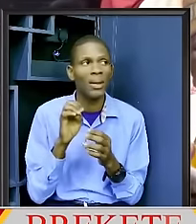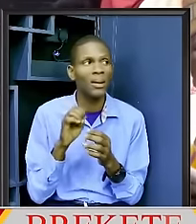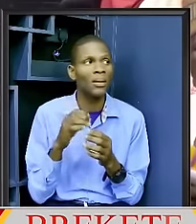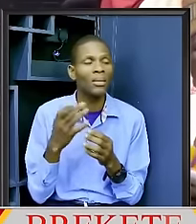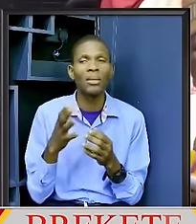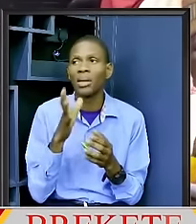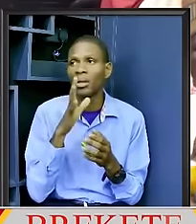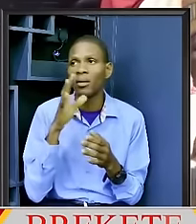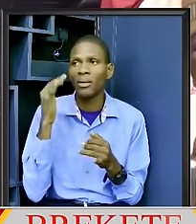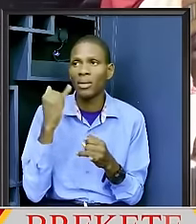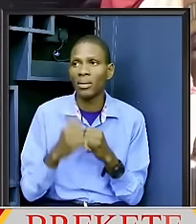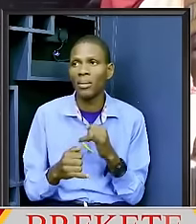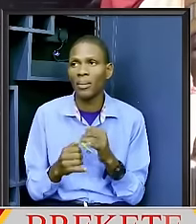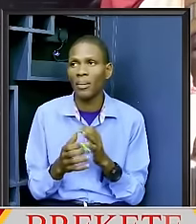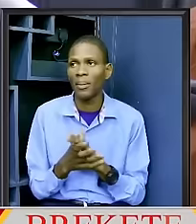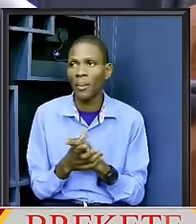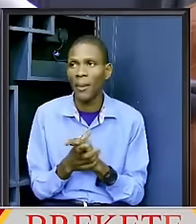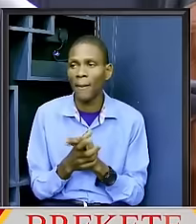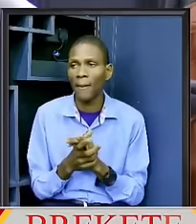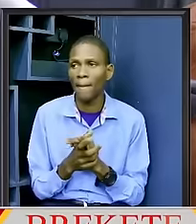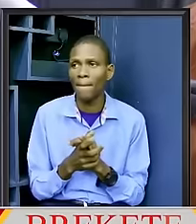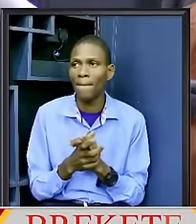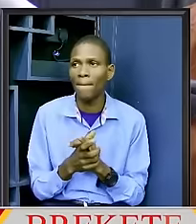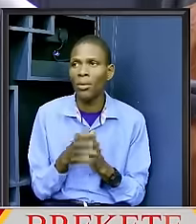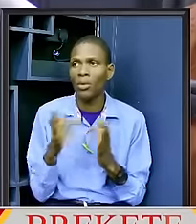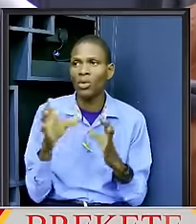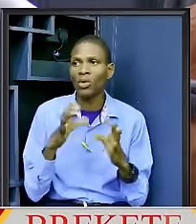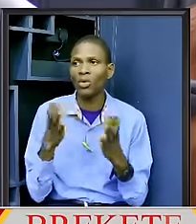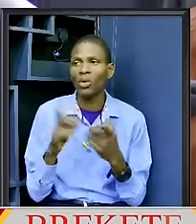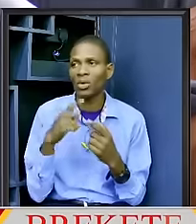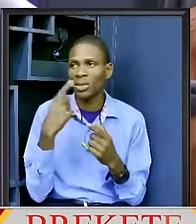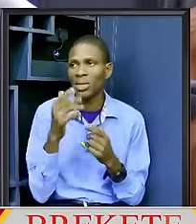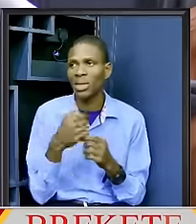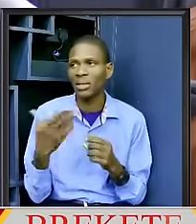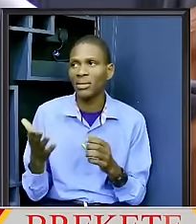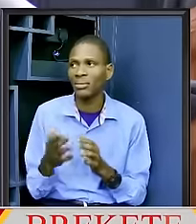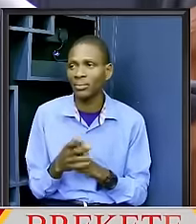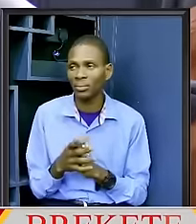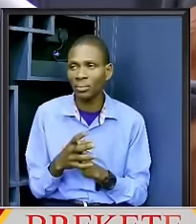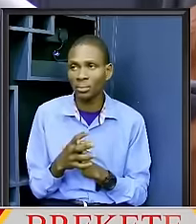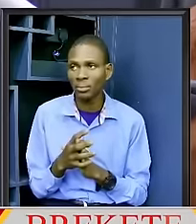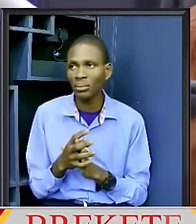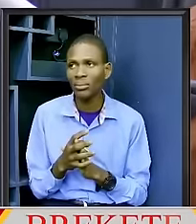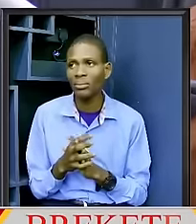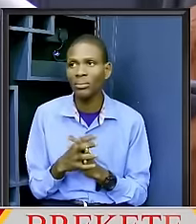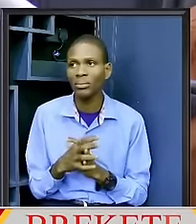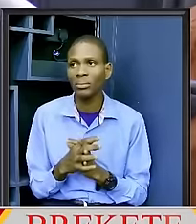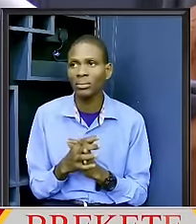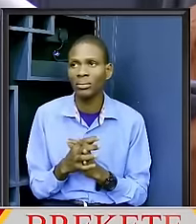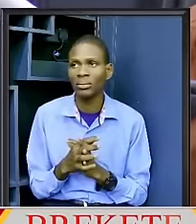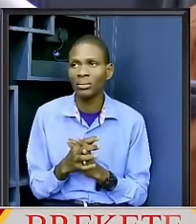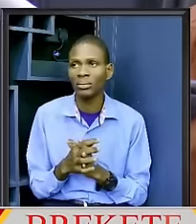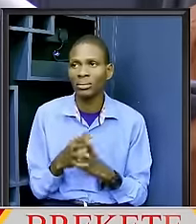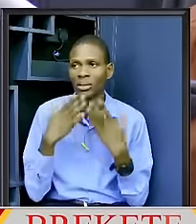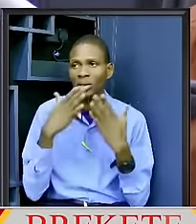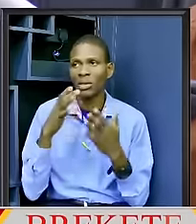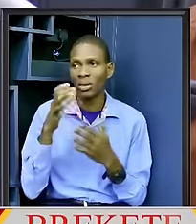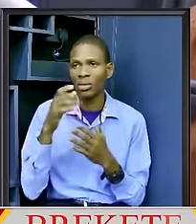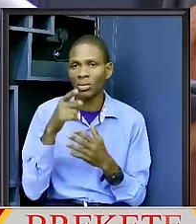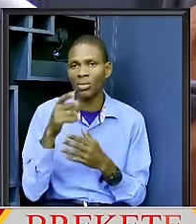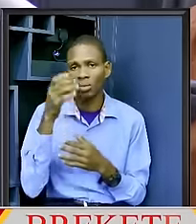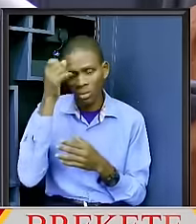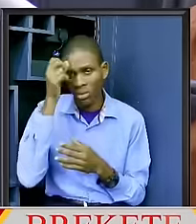Madam, finally. Yes. Yes. You get anything to talk? Yes, no, sir. She get microphone. Thank you,